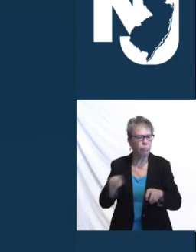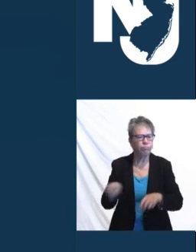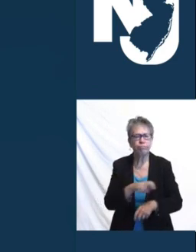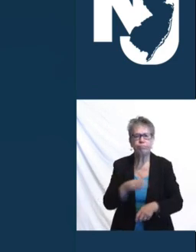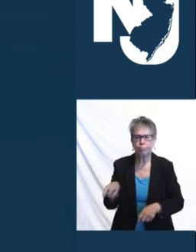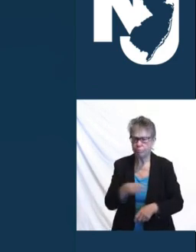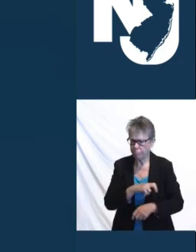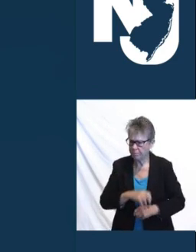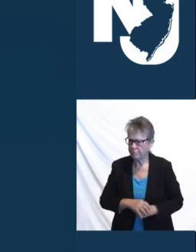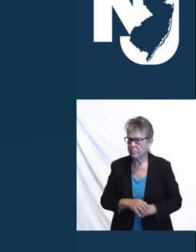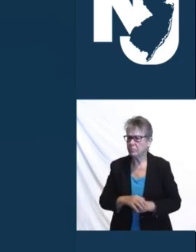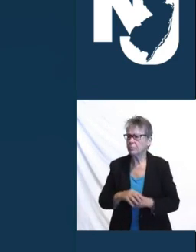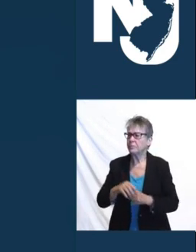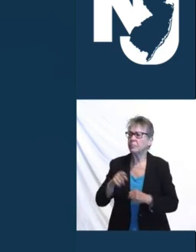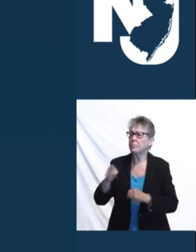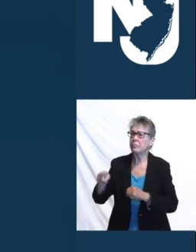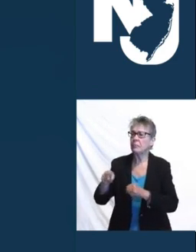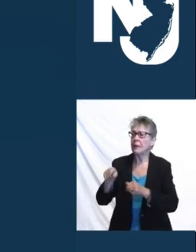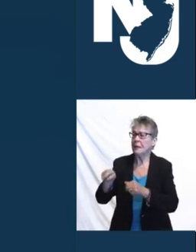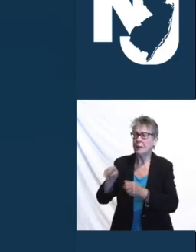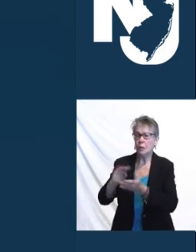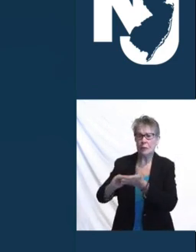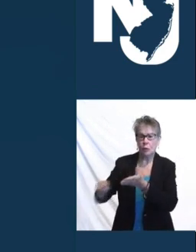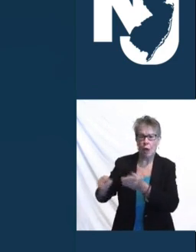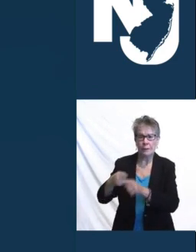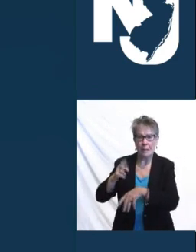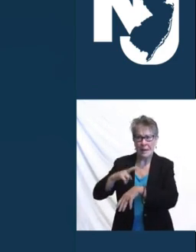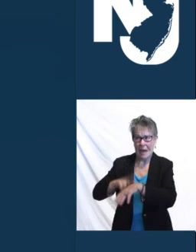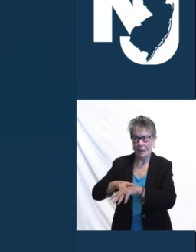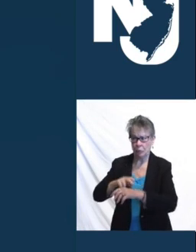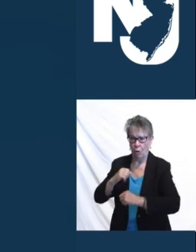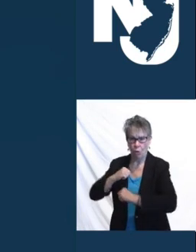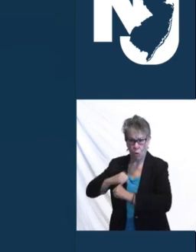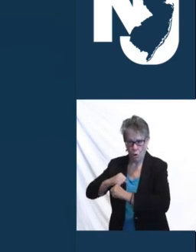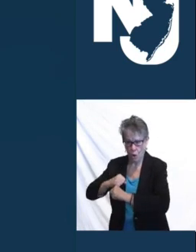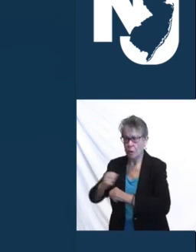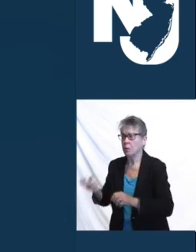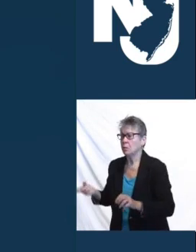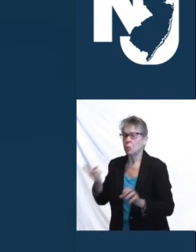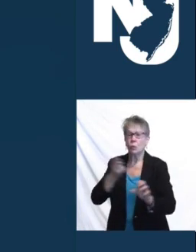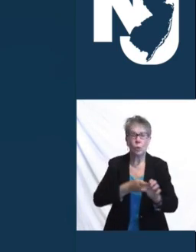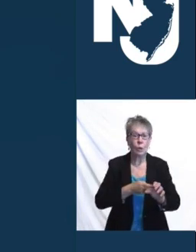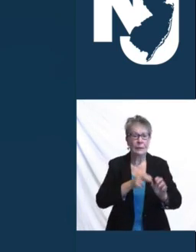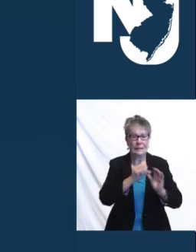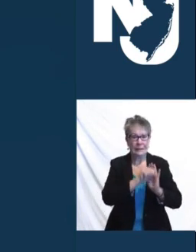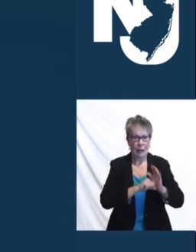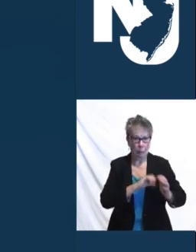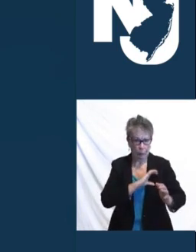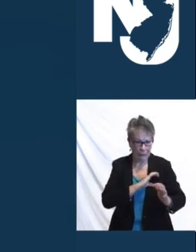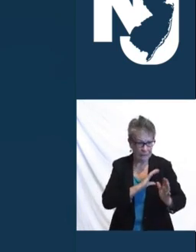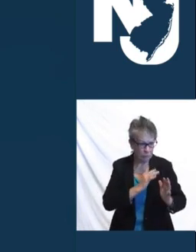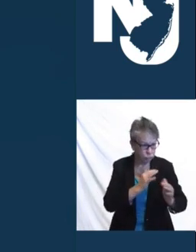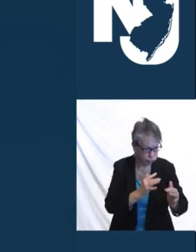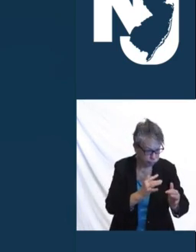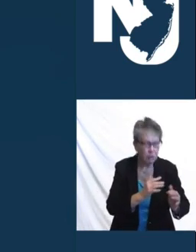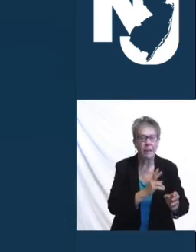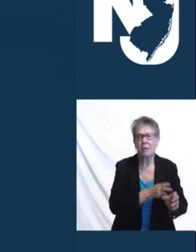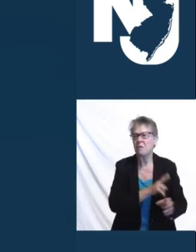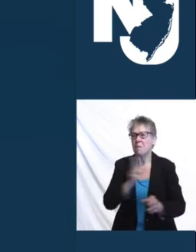discharge in 2003 and returned to active duty in 2019. He was